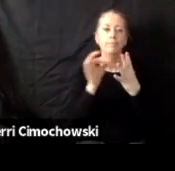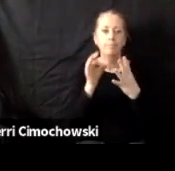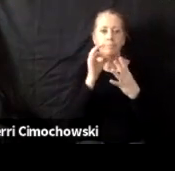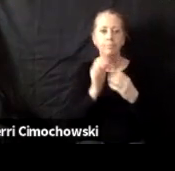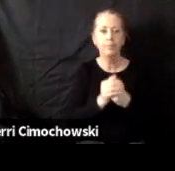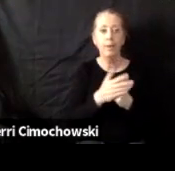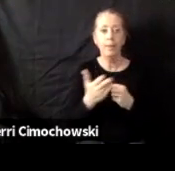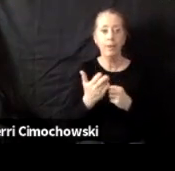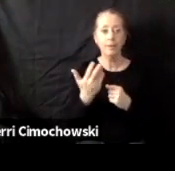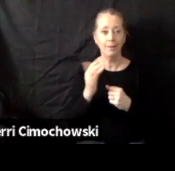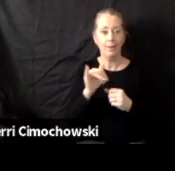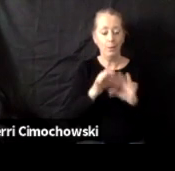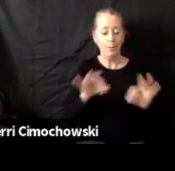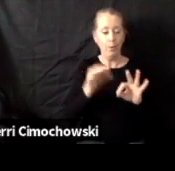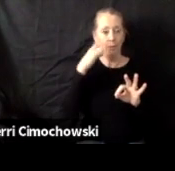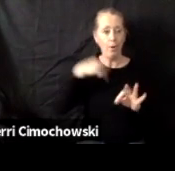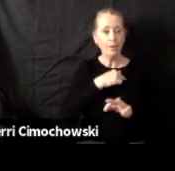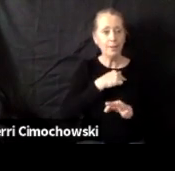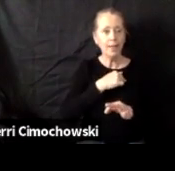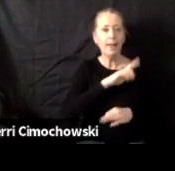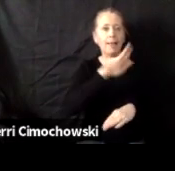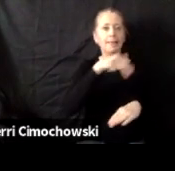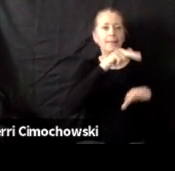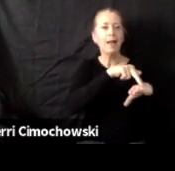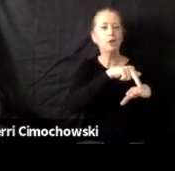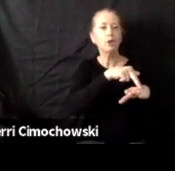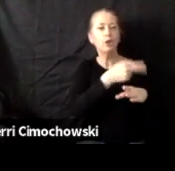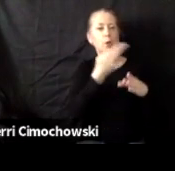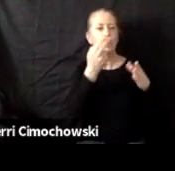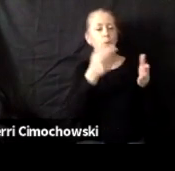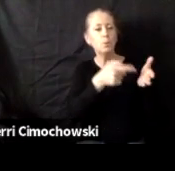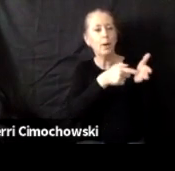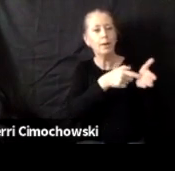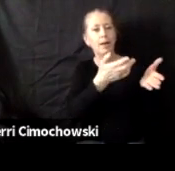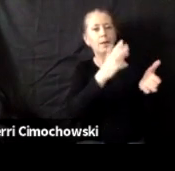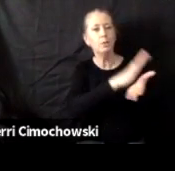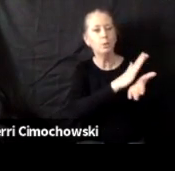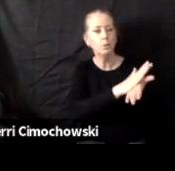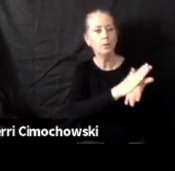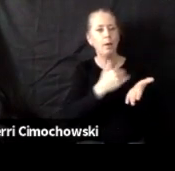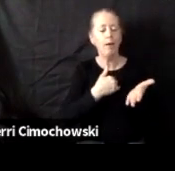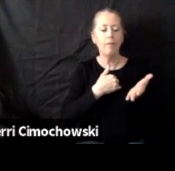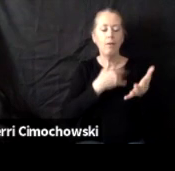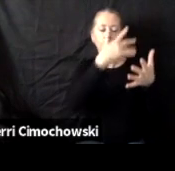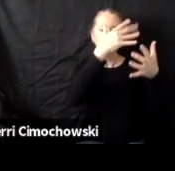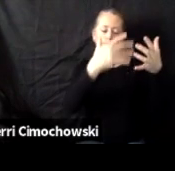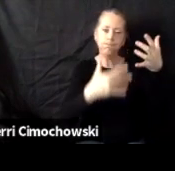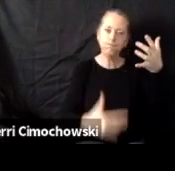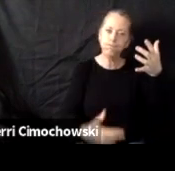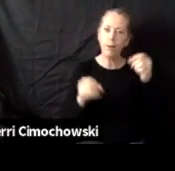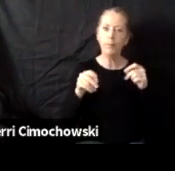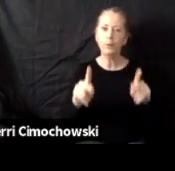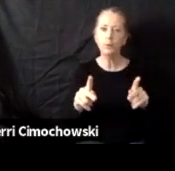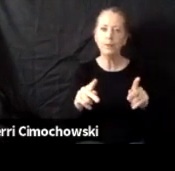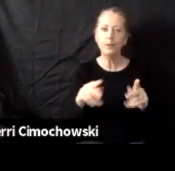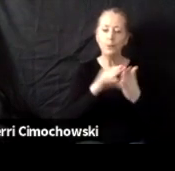that are really important to us is that we're nationally recognized for providing those boundless opportunities in which students can learn and grow.